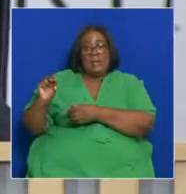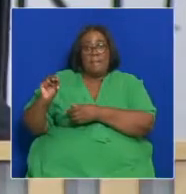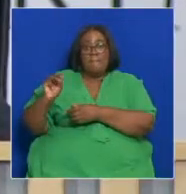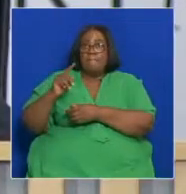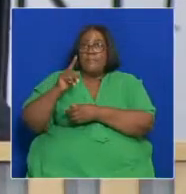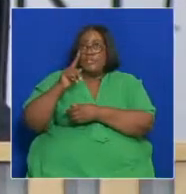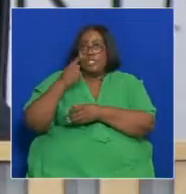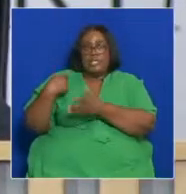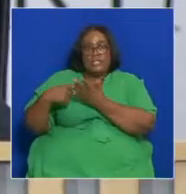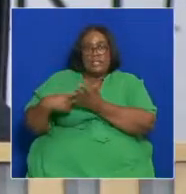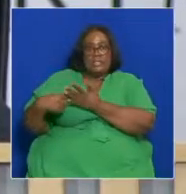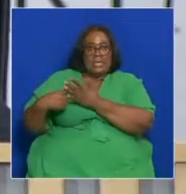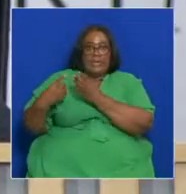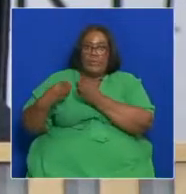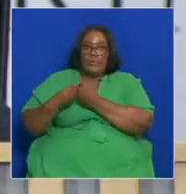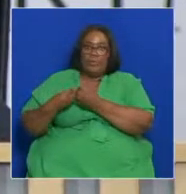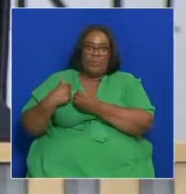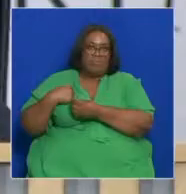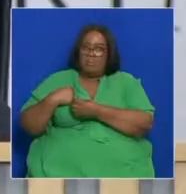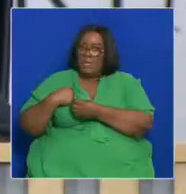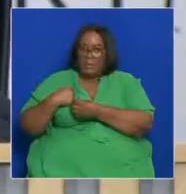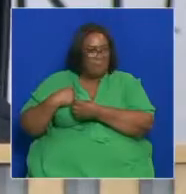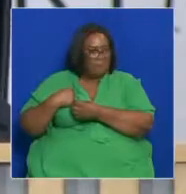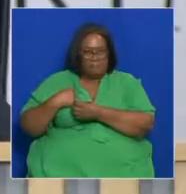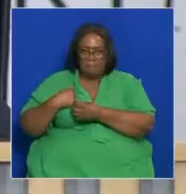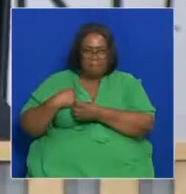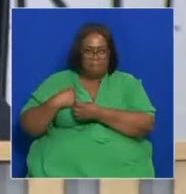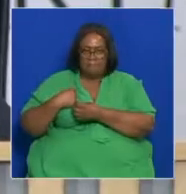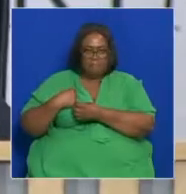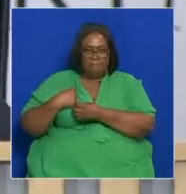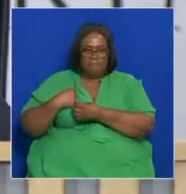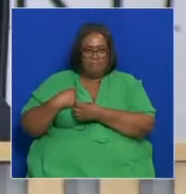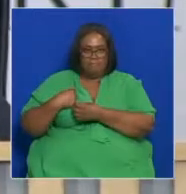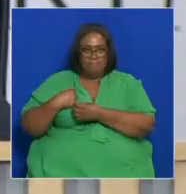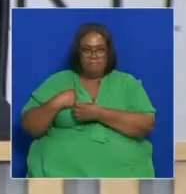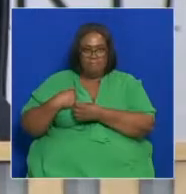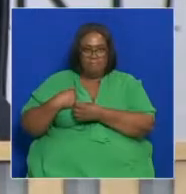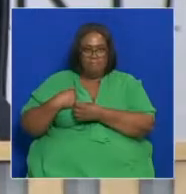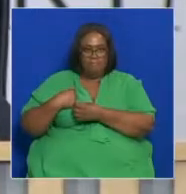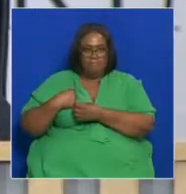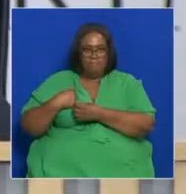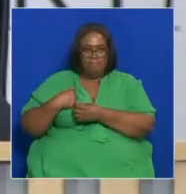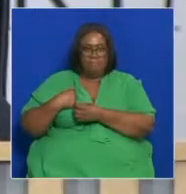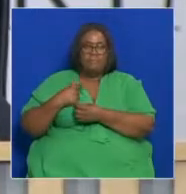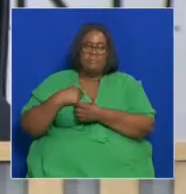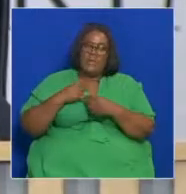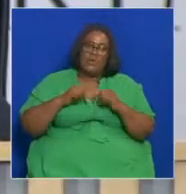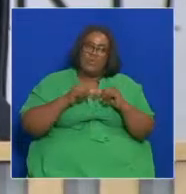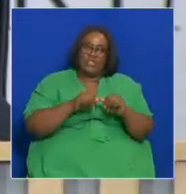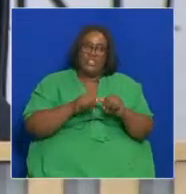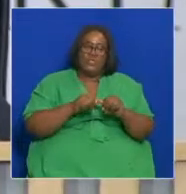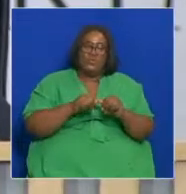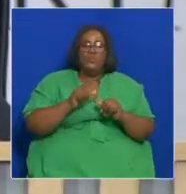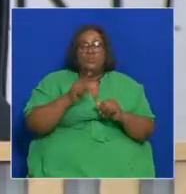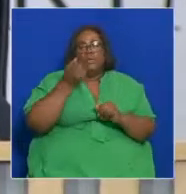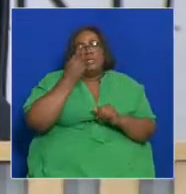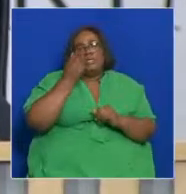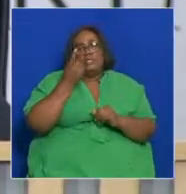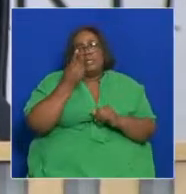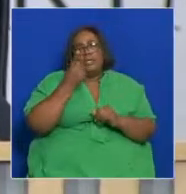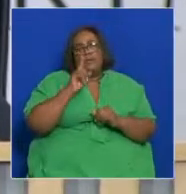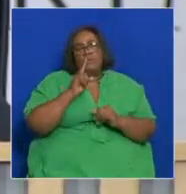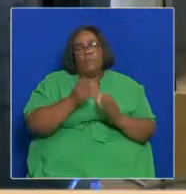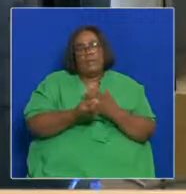As I will continue my testimony, you'll understand All right. what happened. No, I just wanted